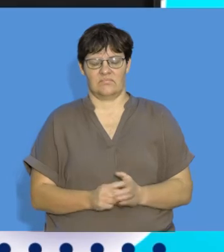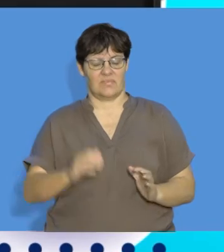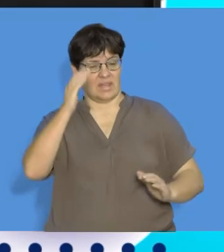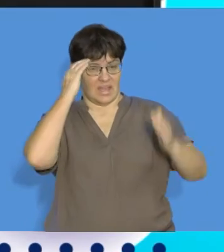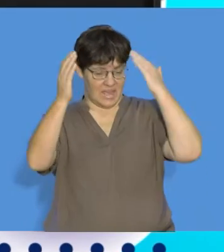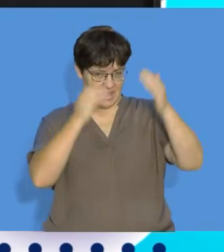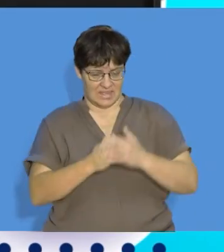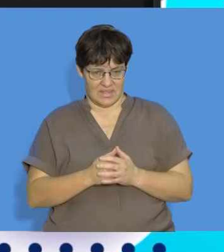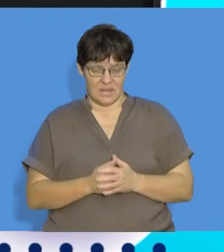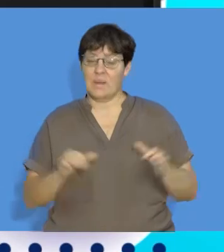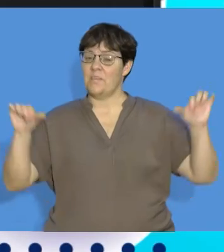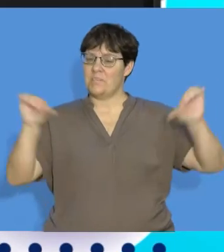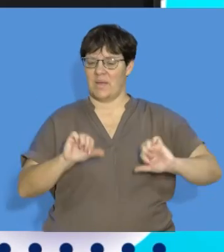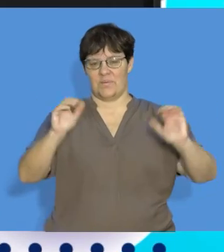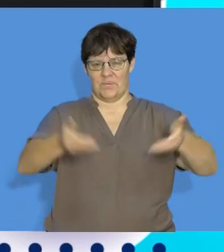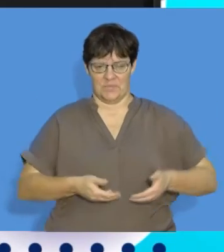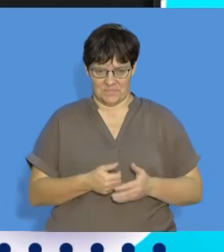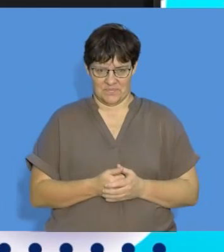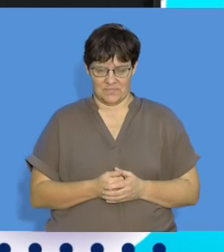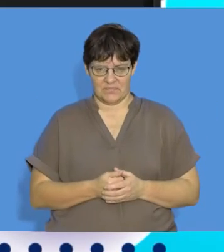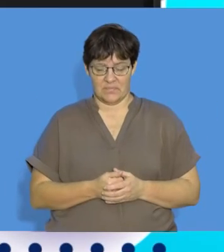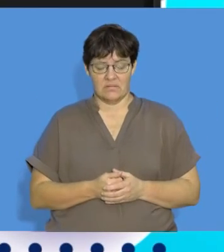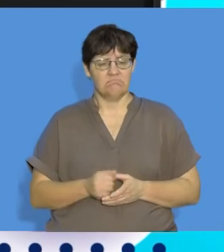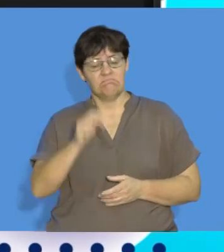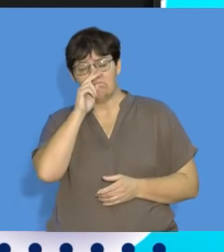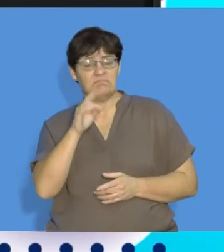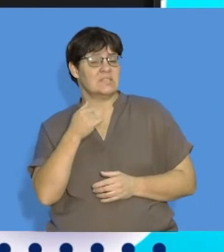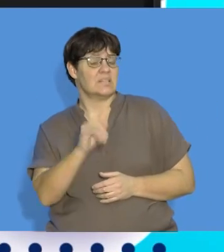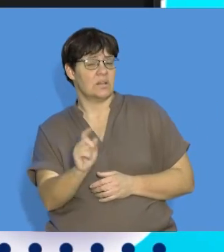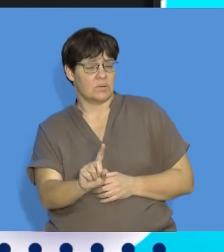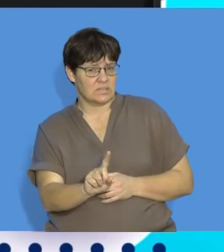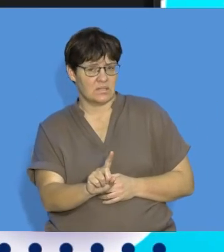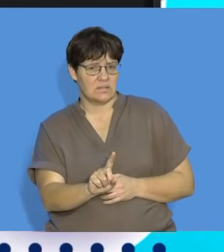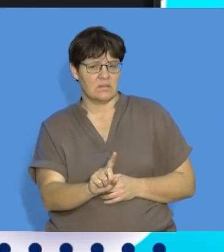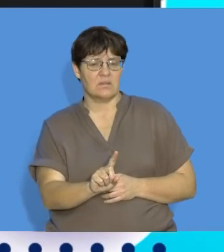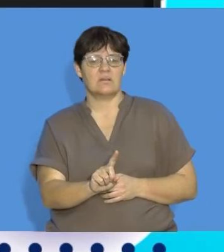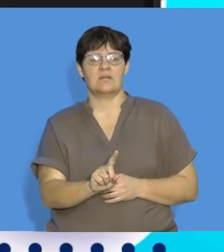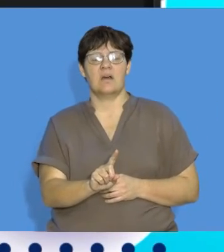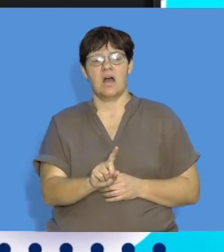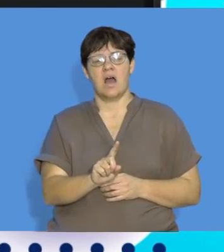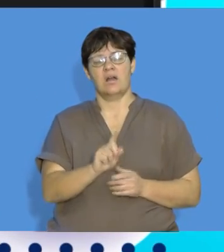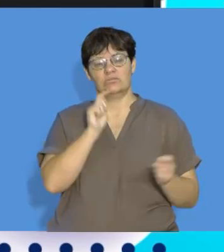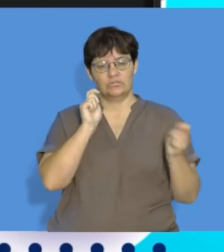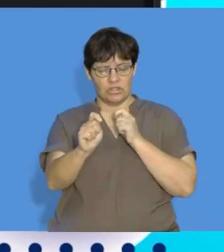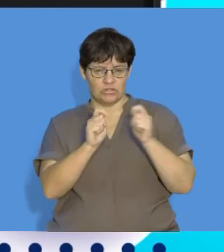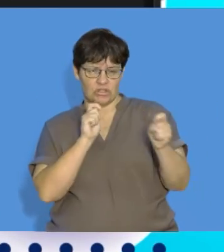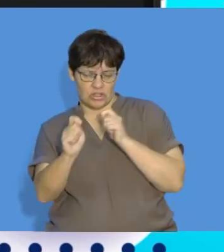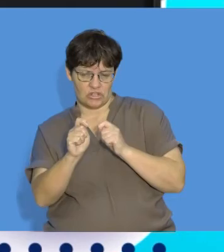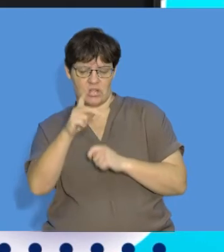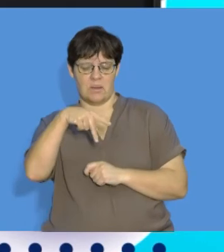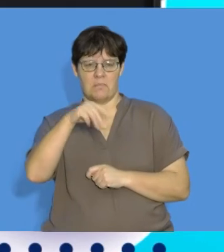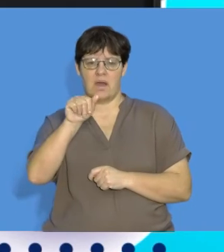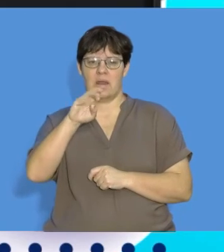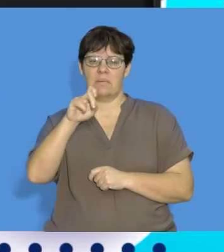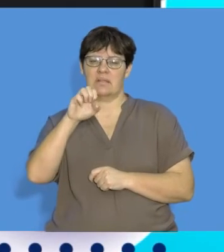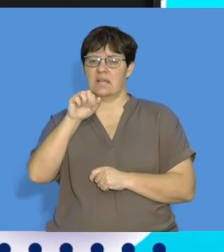Hi guys, welcome back from the ad break. So we are still looking at changing parameters of functions, right? But now